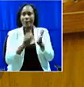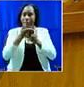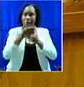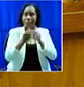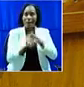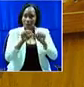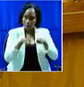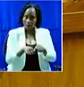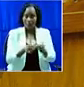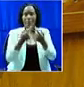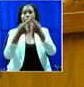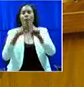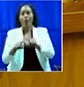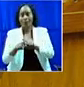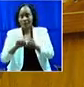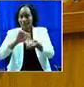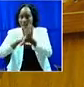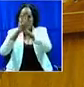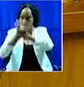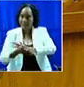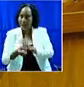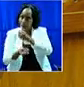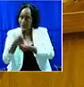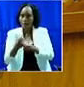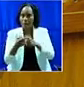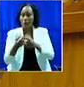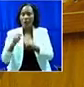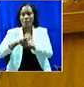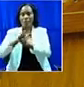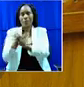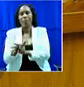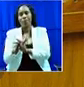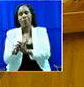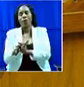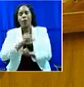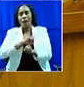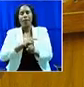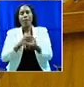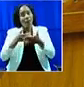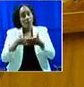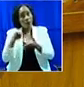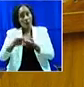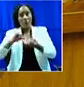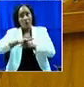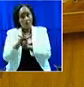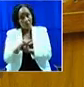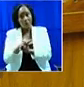damage caused by the pandemic to an already weak economy, to